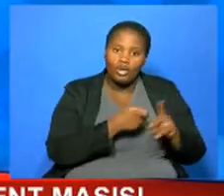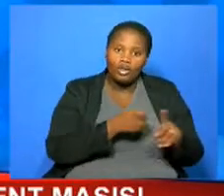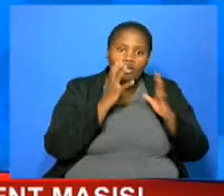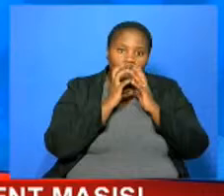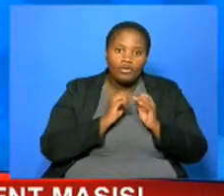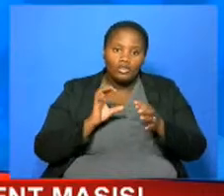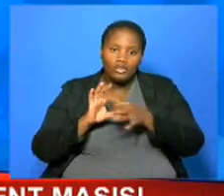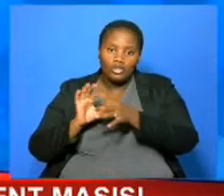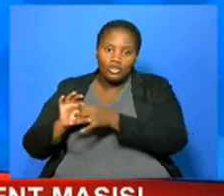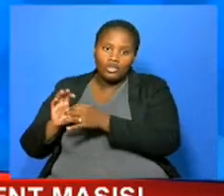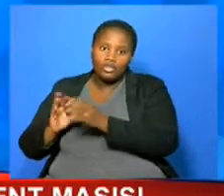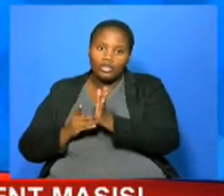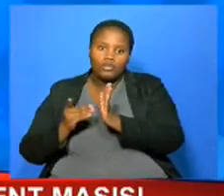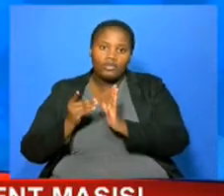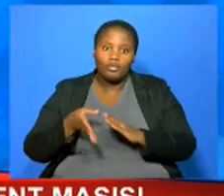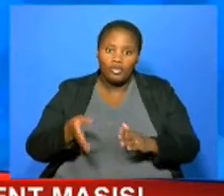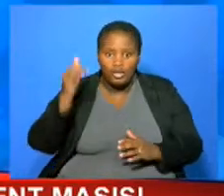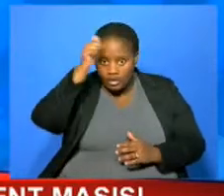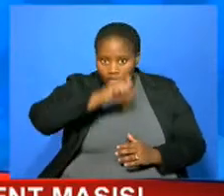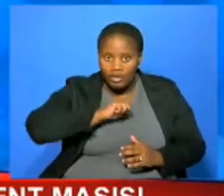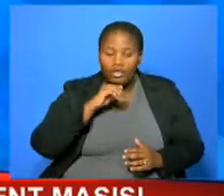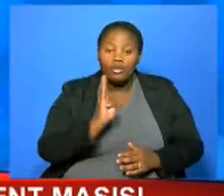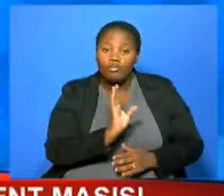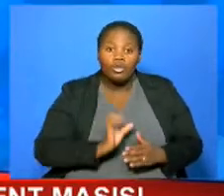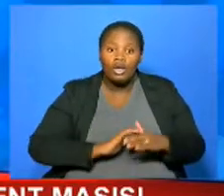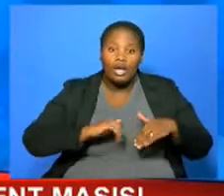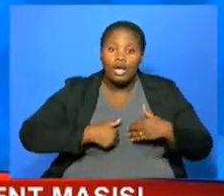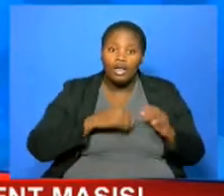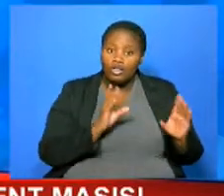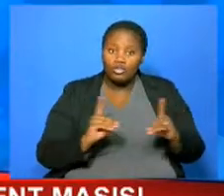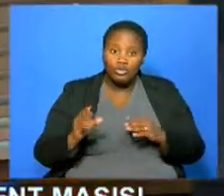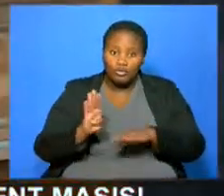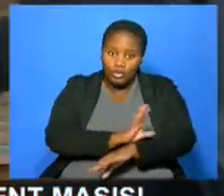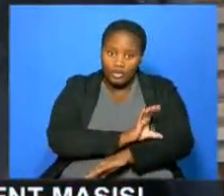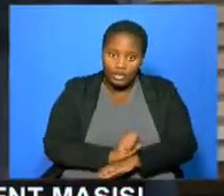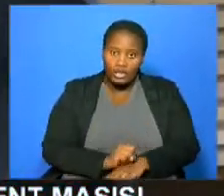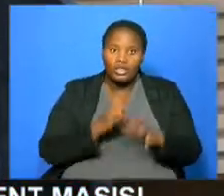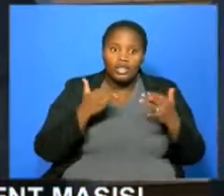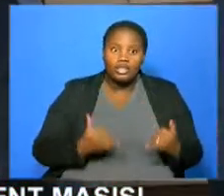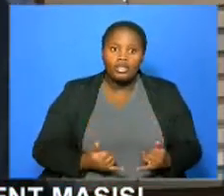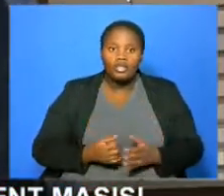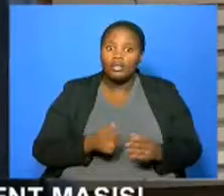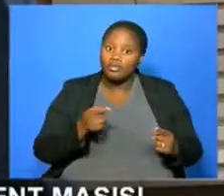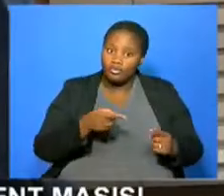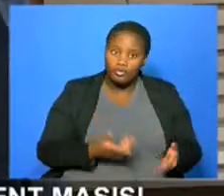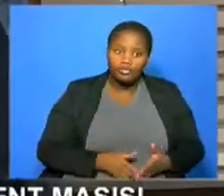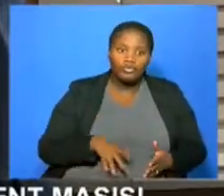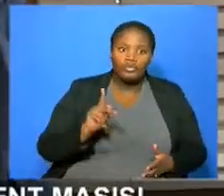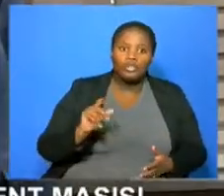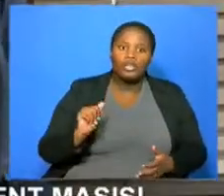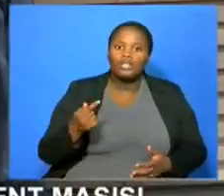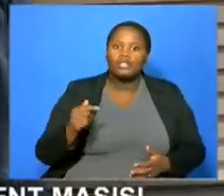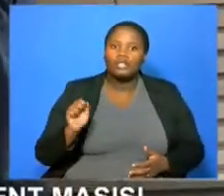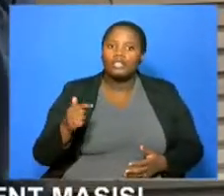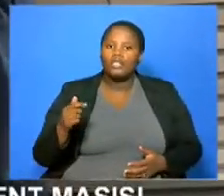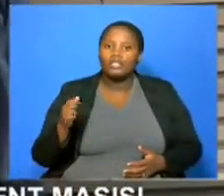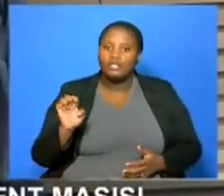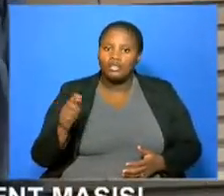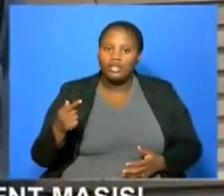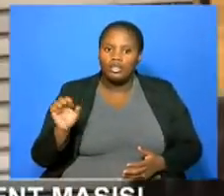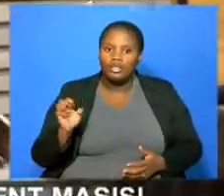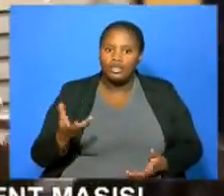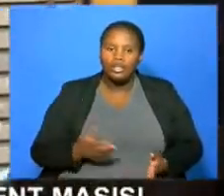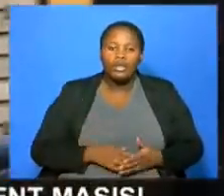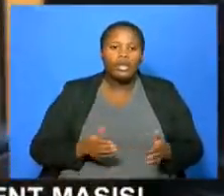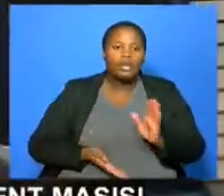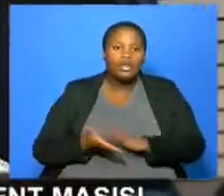in Africa due to the way it does business. Mr. Gatete, who was accompanied by the president of